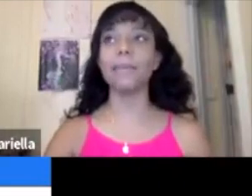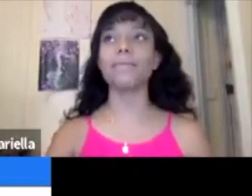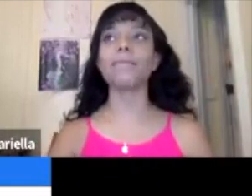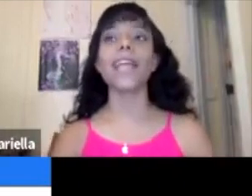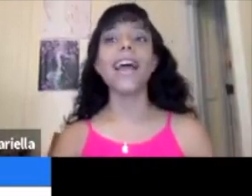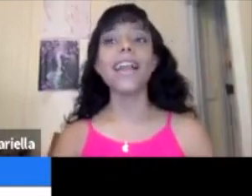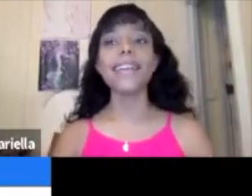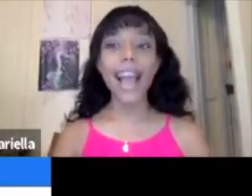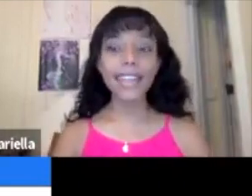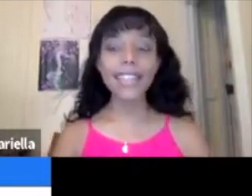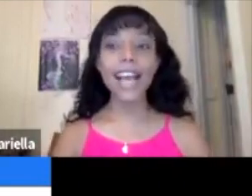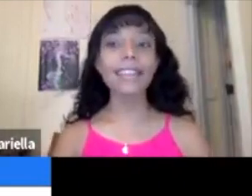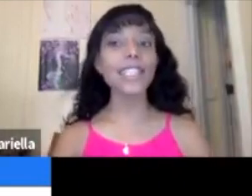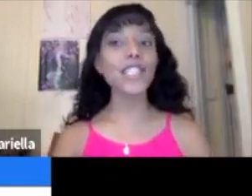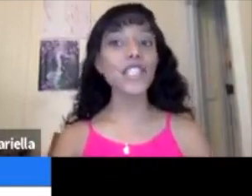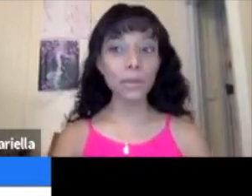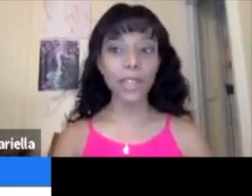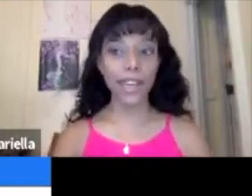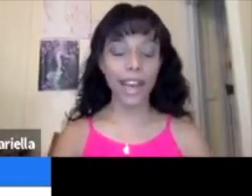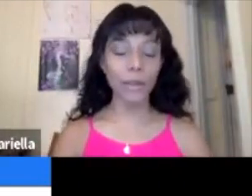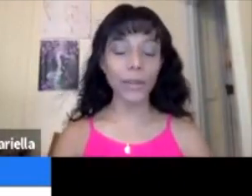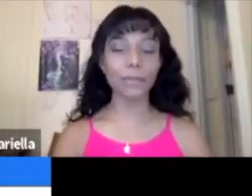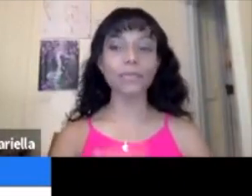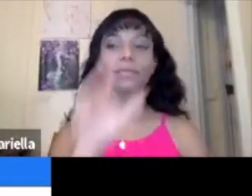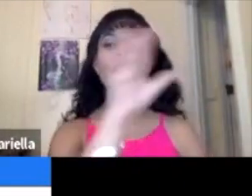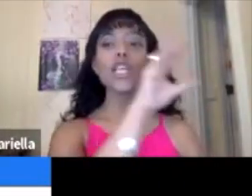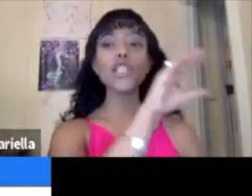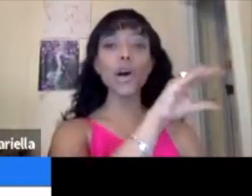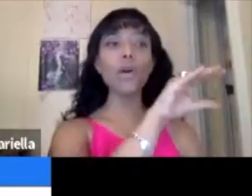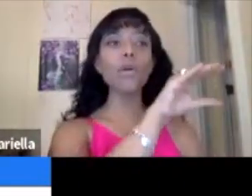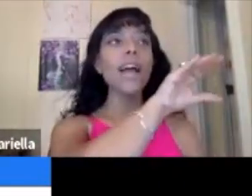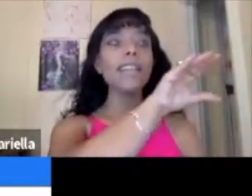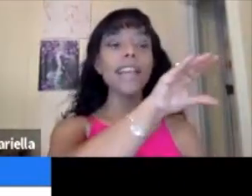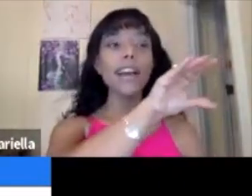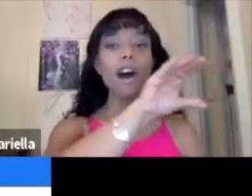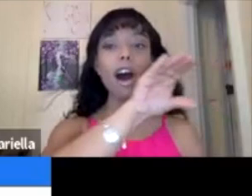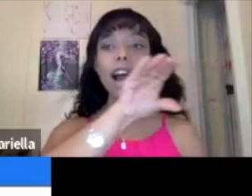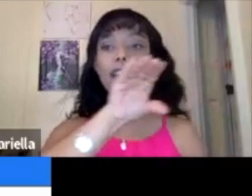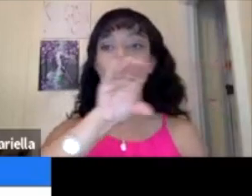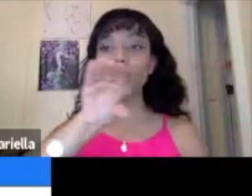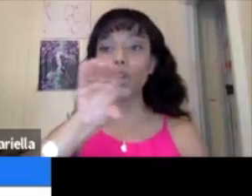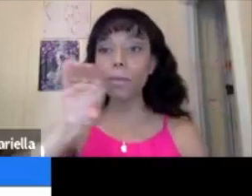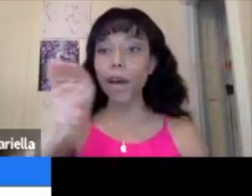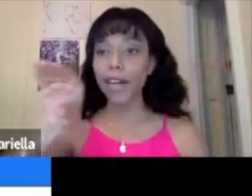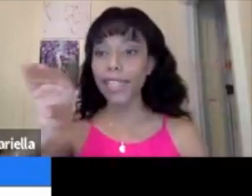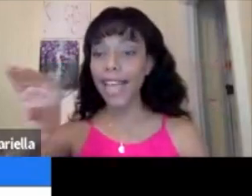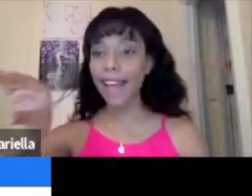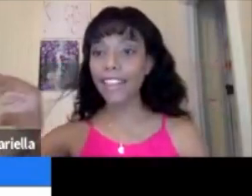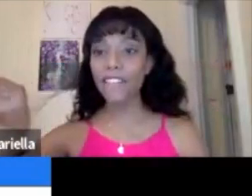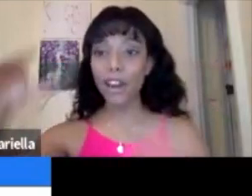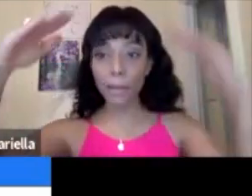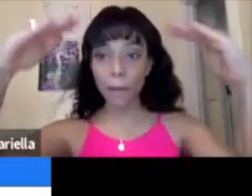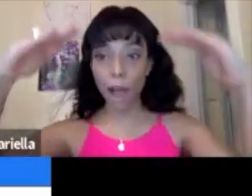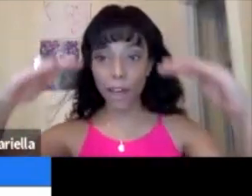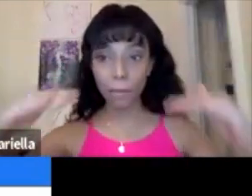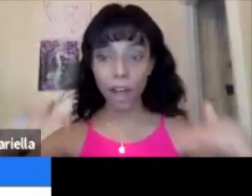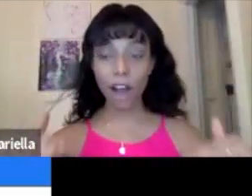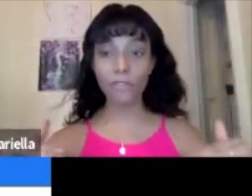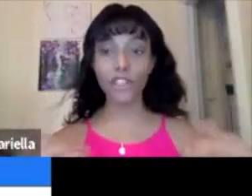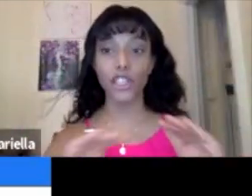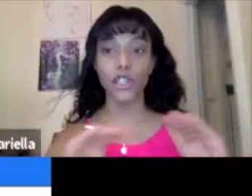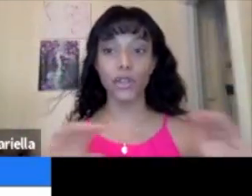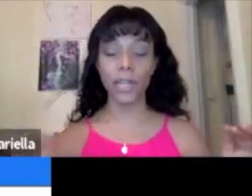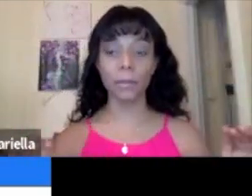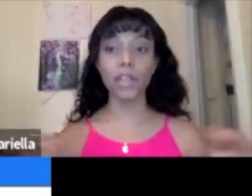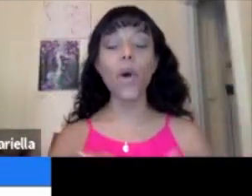in time. Next, the Zoom layout. So there are a few buttons at the very bottom of